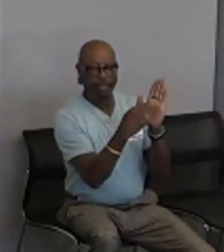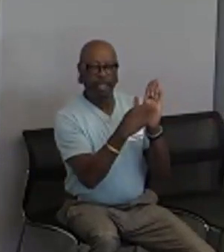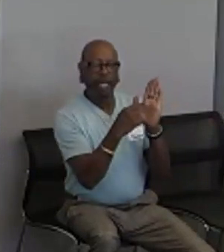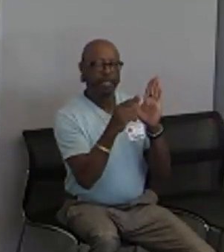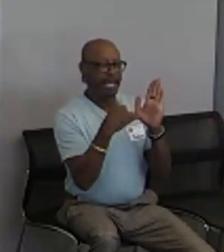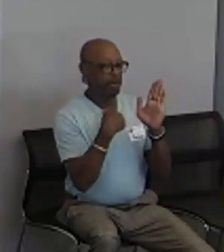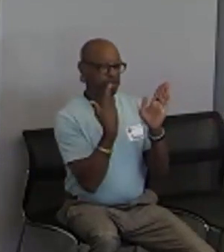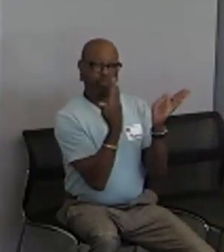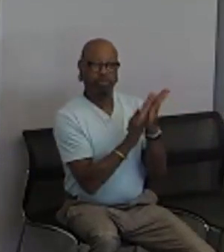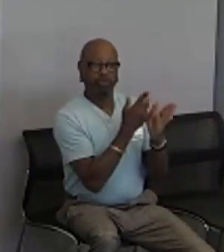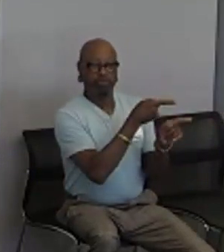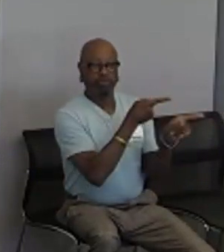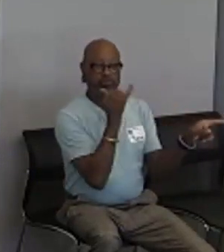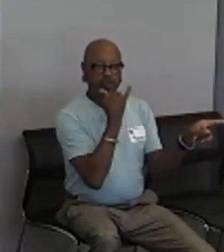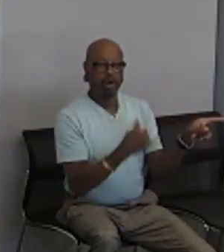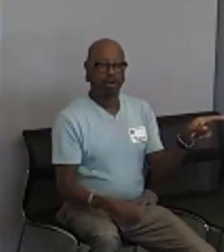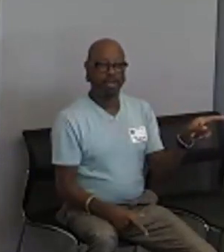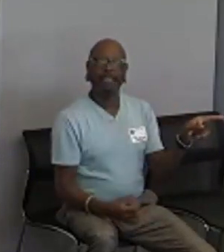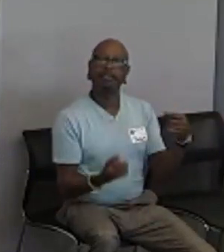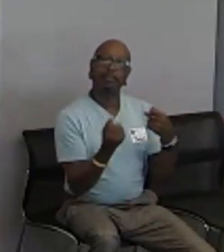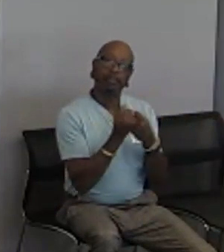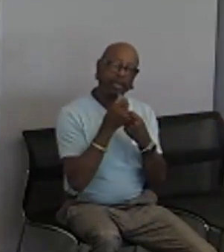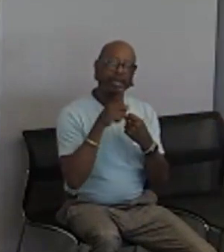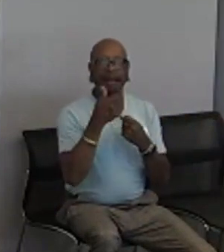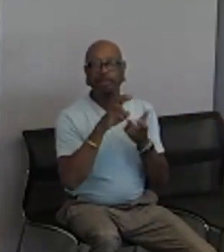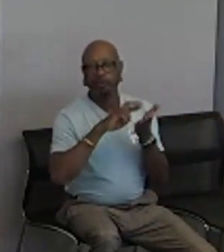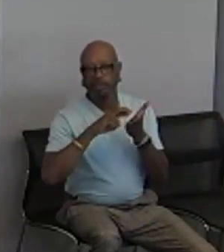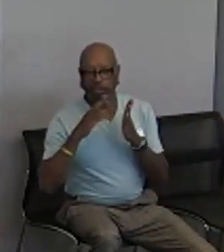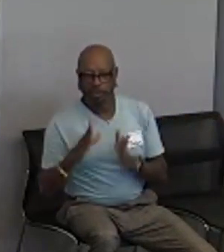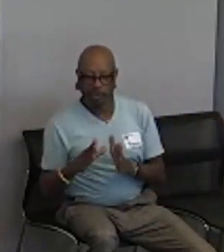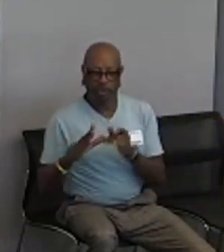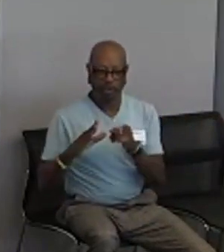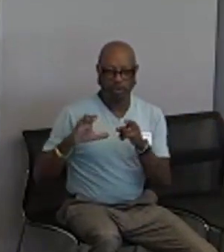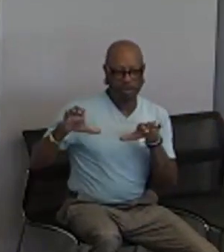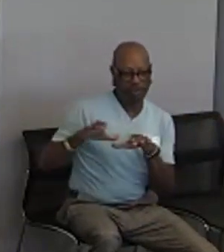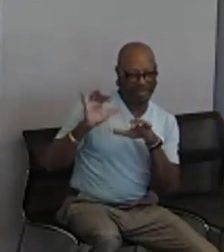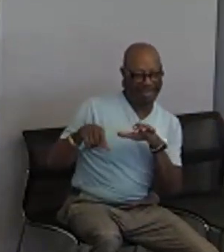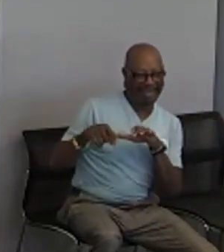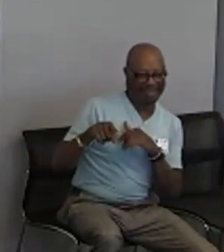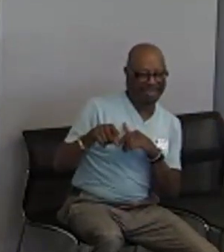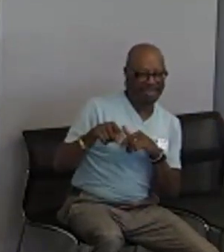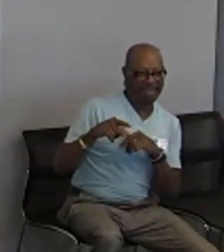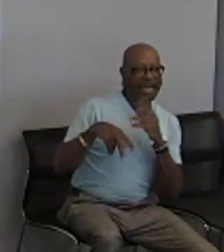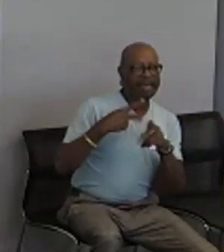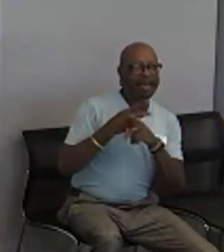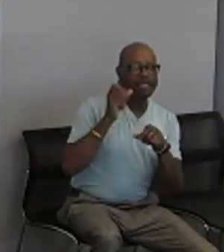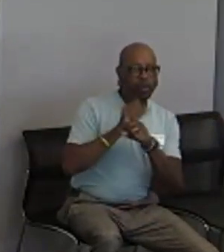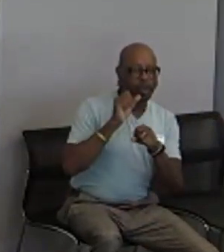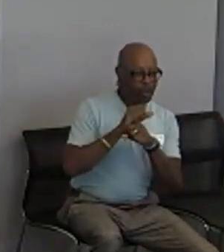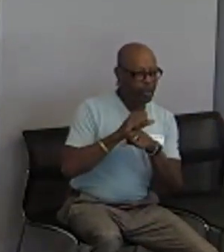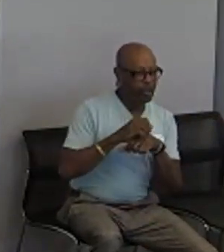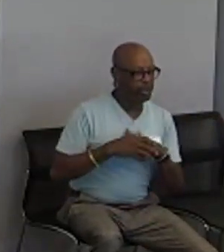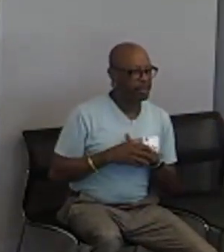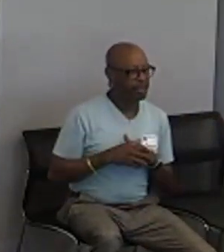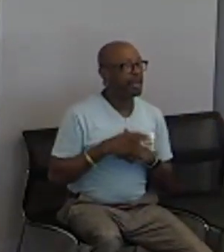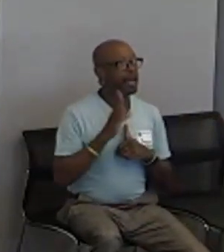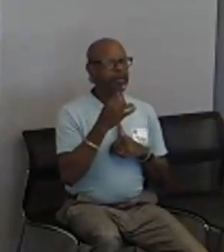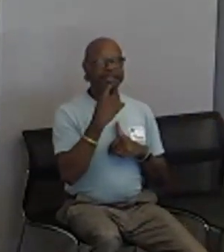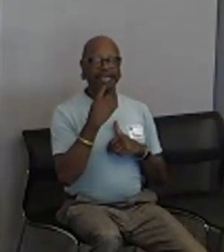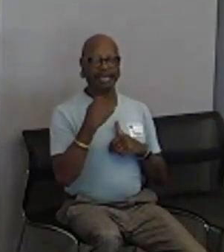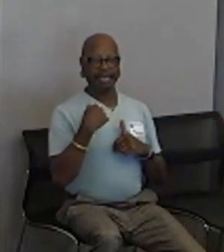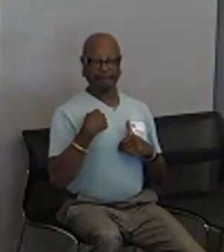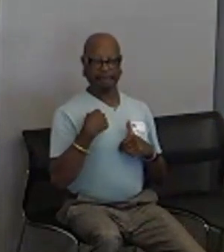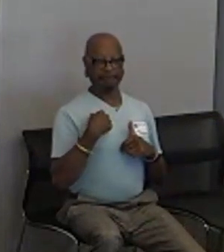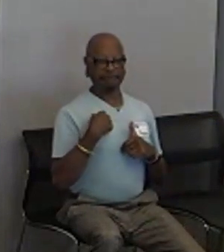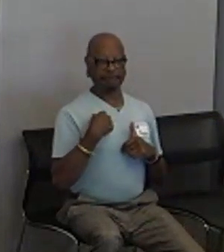push back on this and support other researchers who were doing that work. I will say